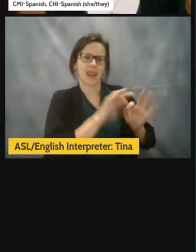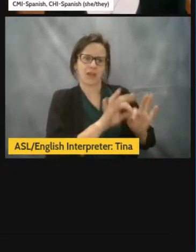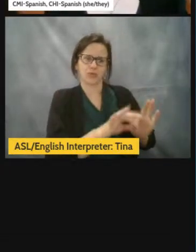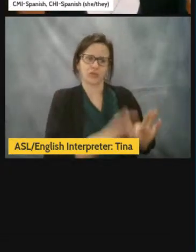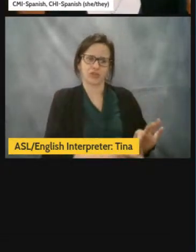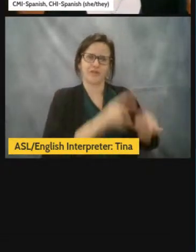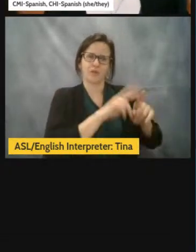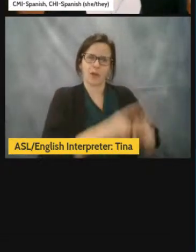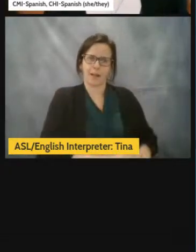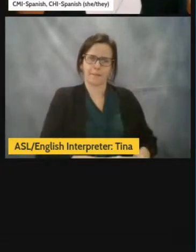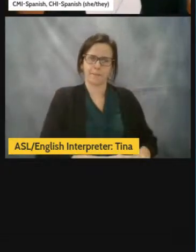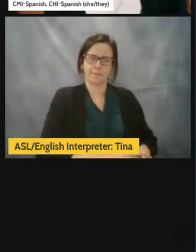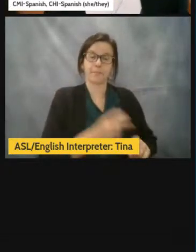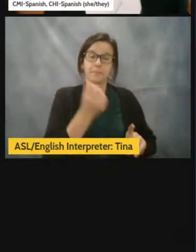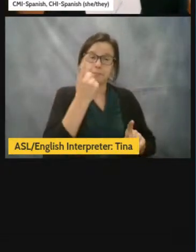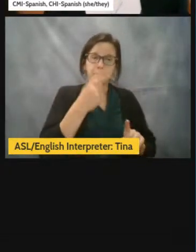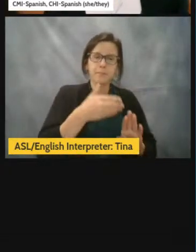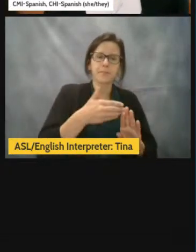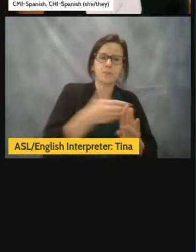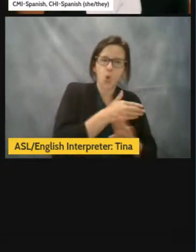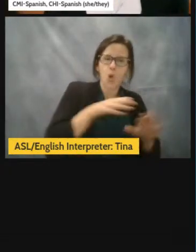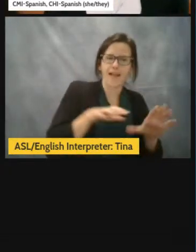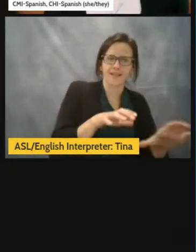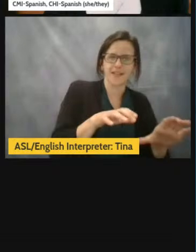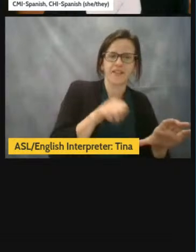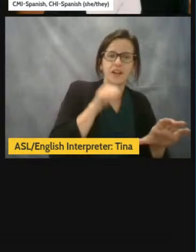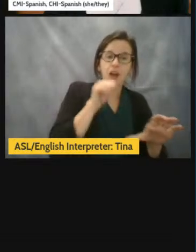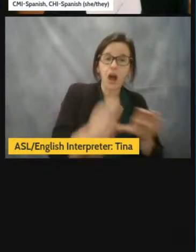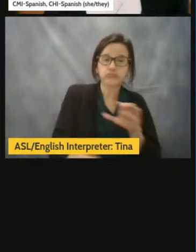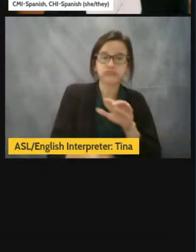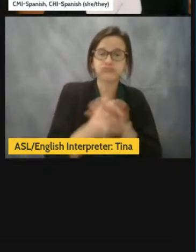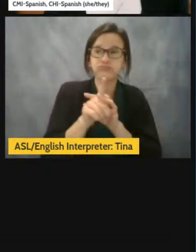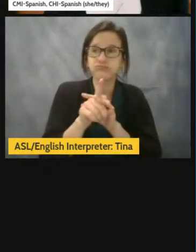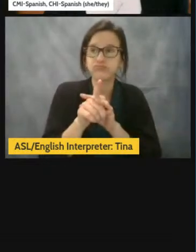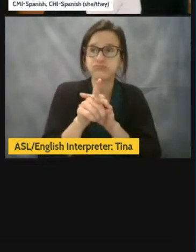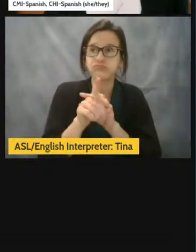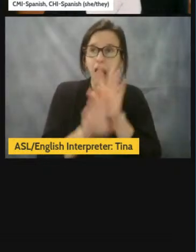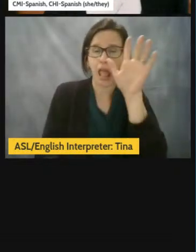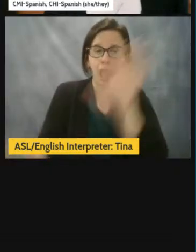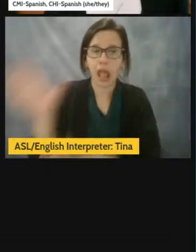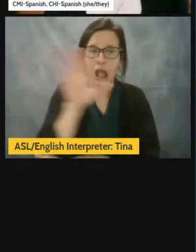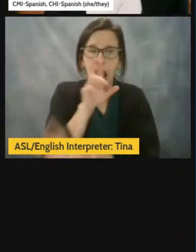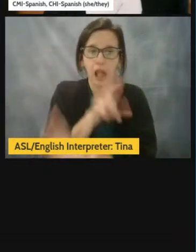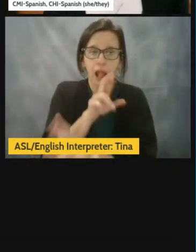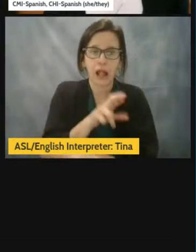proactive, not reactive, when it comes to professional development. Okay?